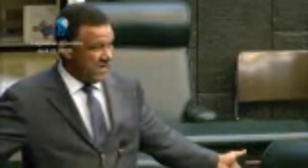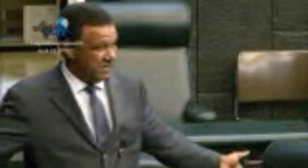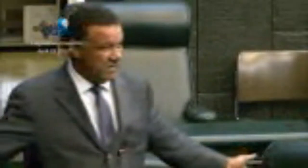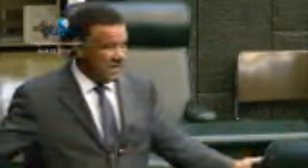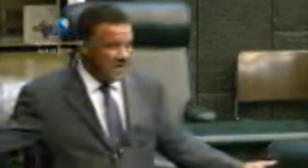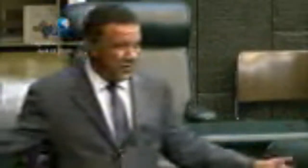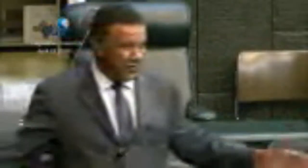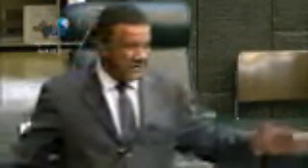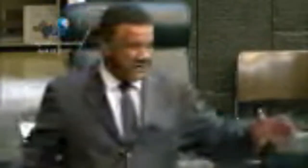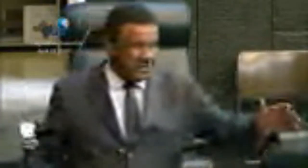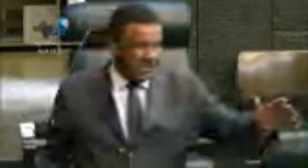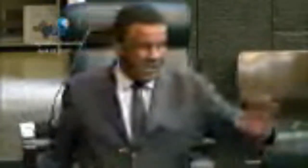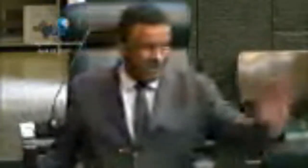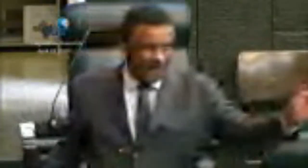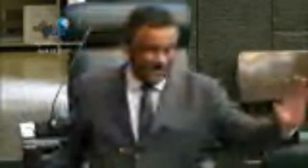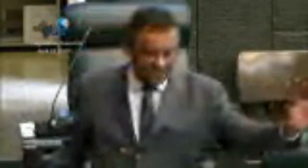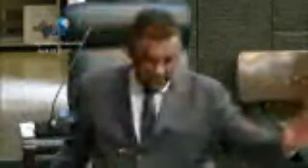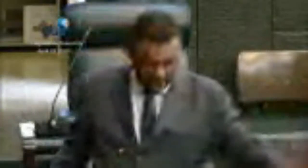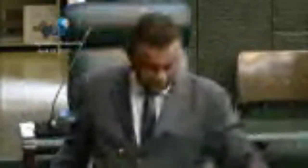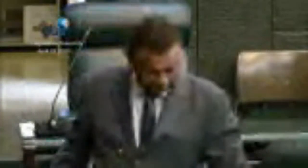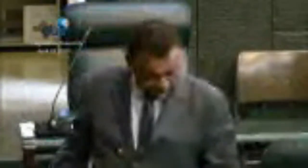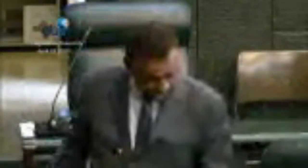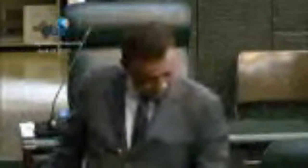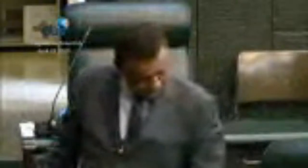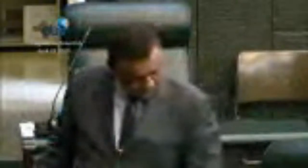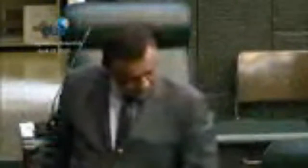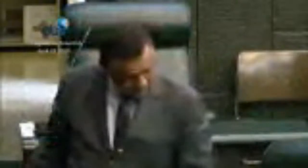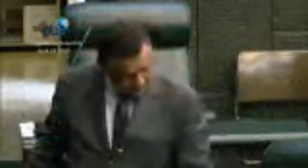back. Mr. Speaker,